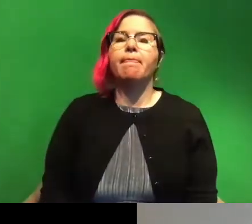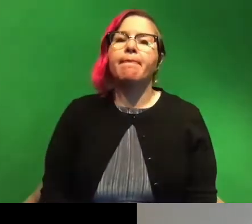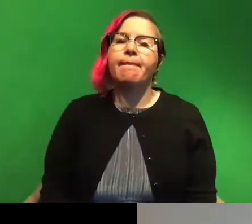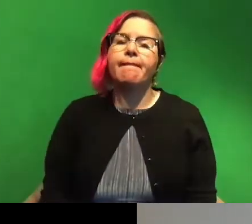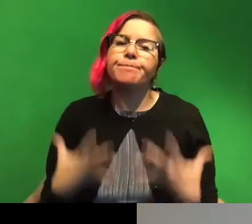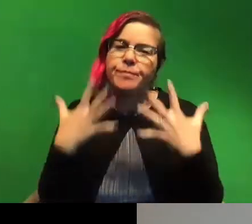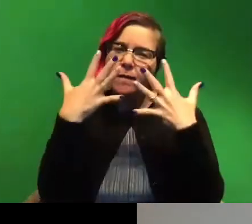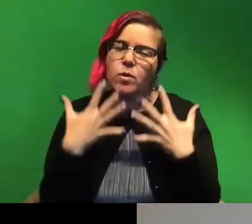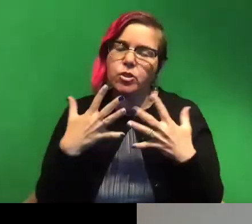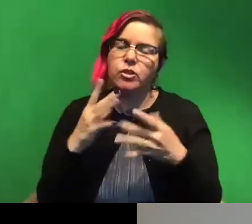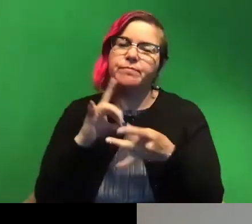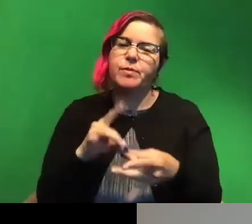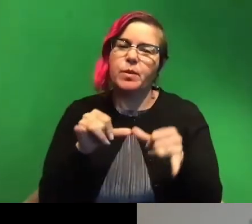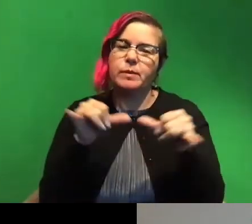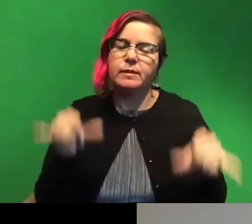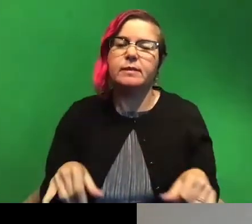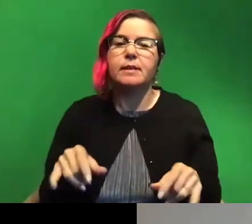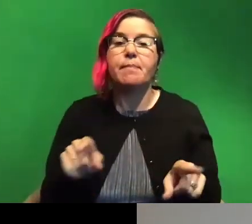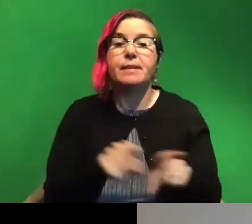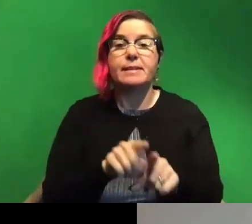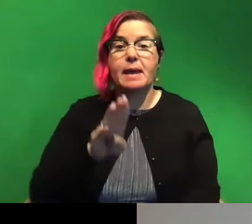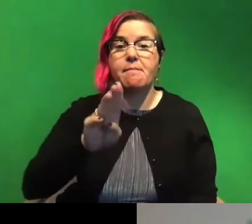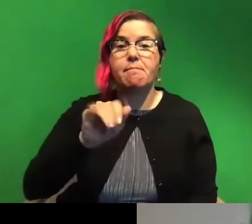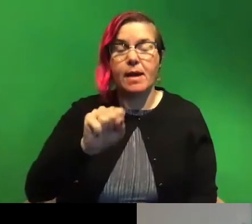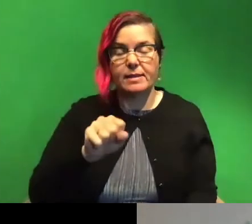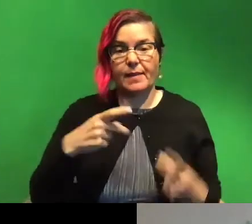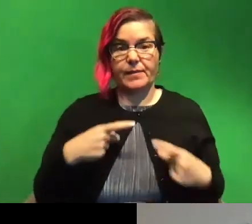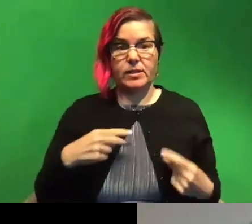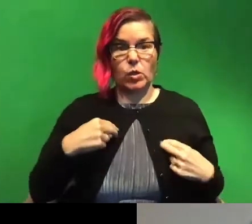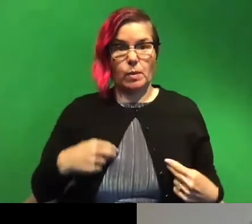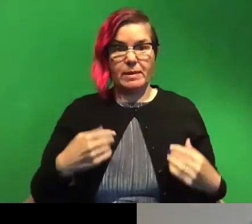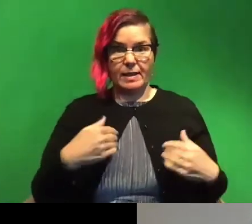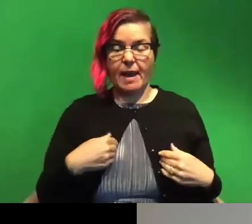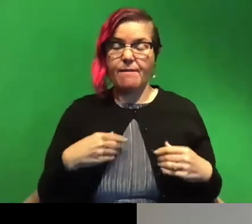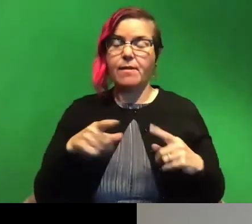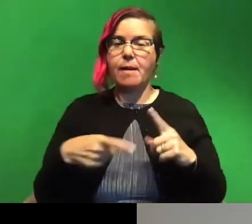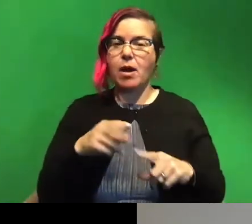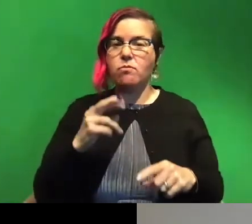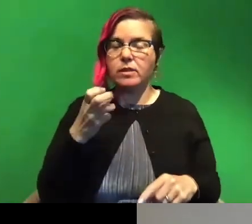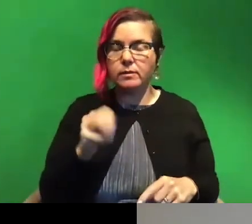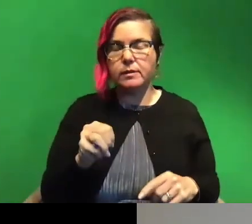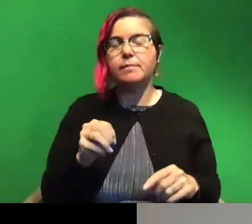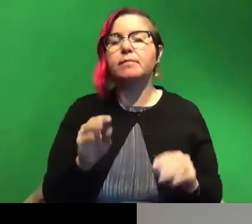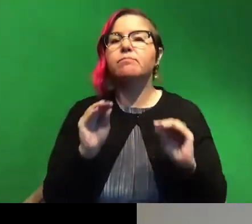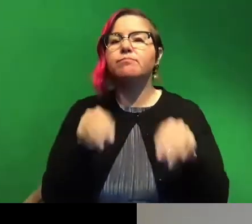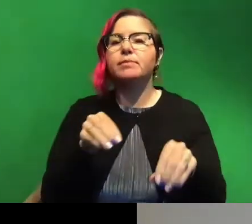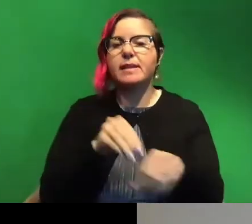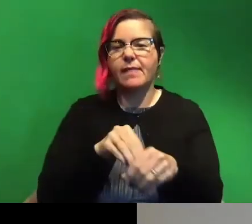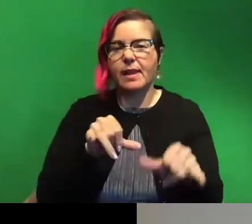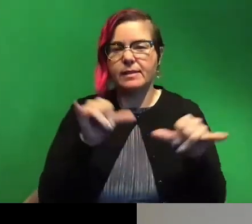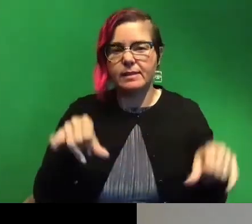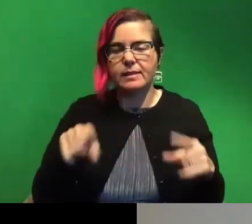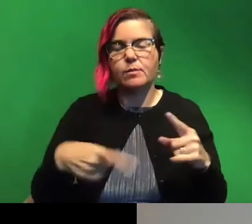in those systems, the same bias that we have in the physical human world when it comes to racism is actually being put into the systems when they're being